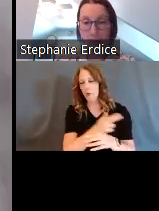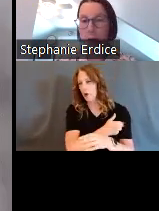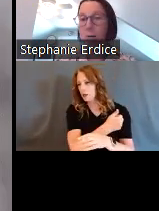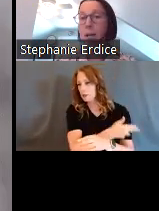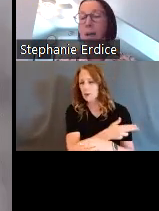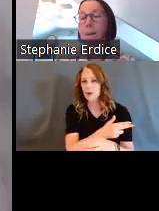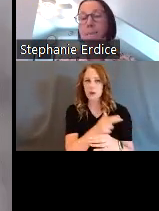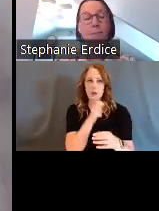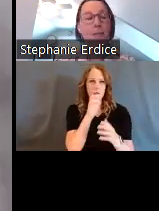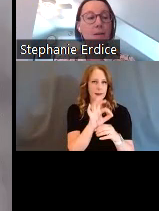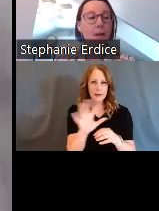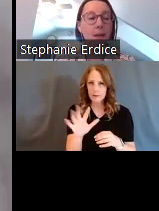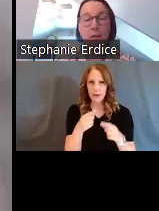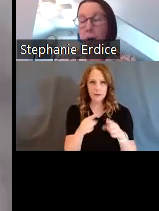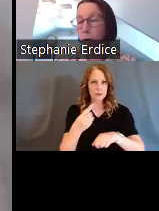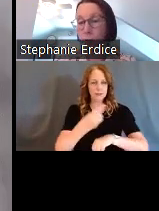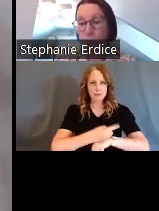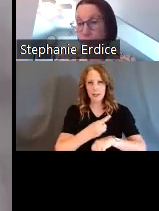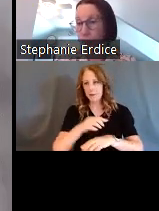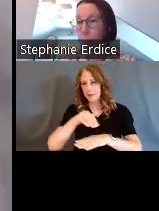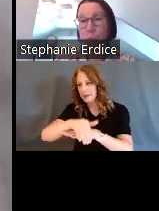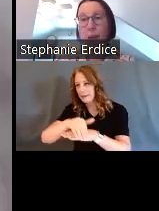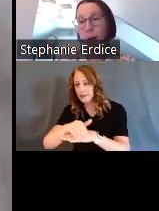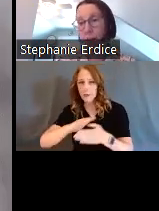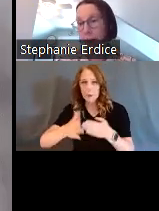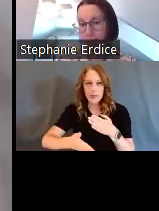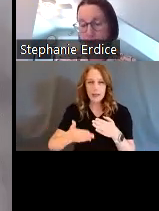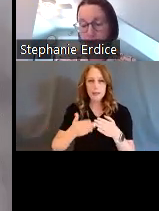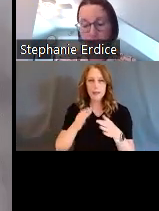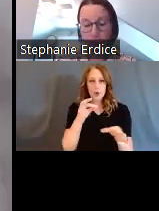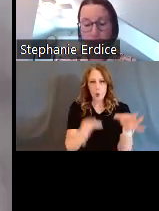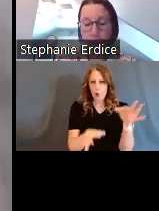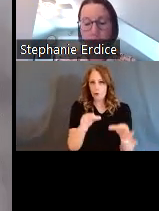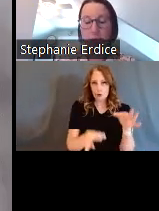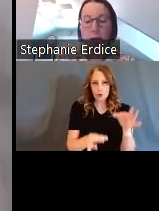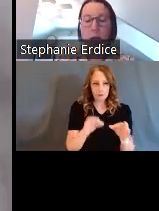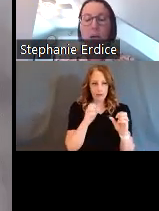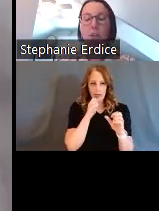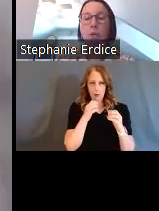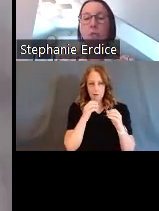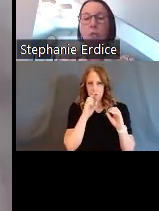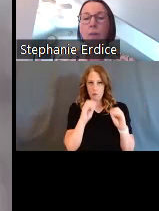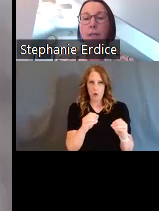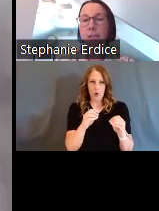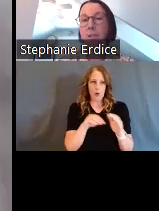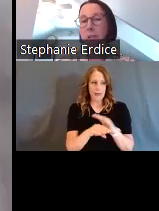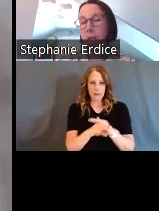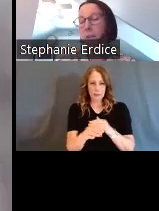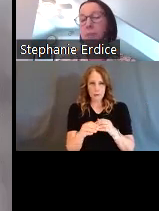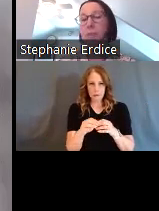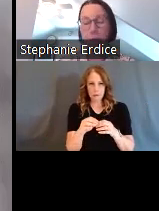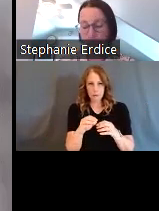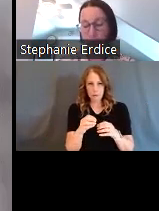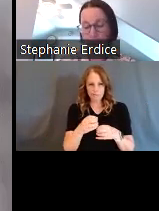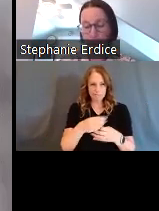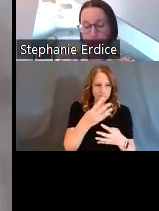a hotline call, maybe in a courtroom where you may not have access to all of those things. So this is the